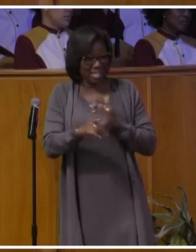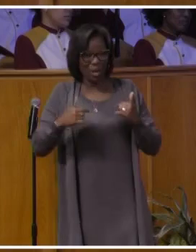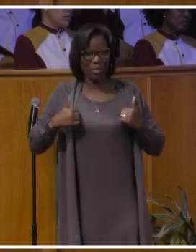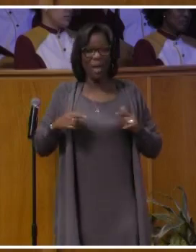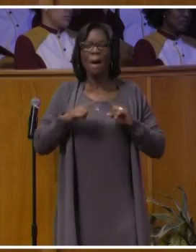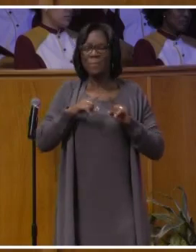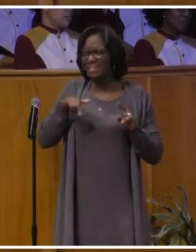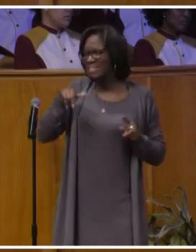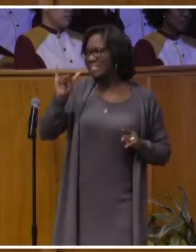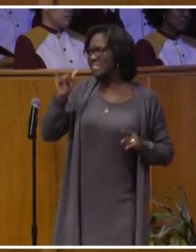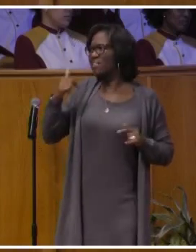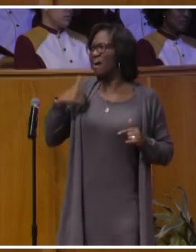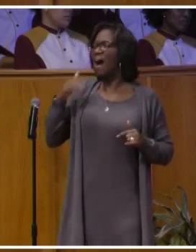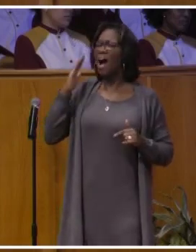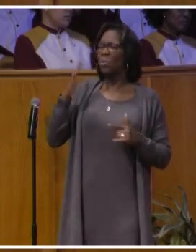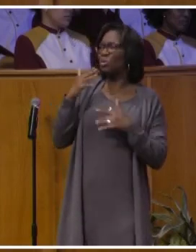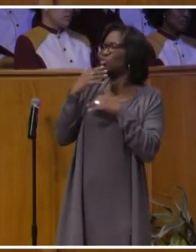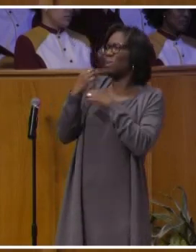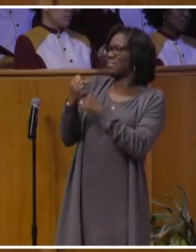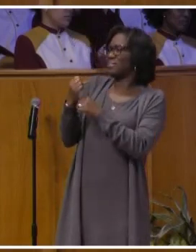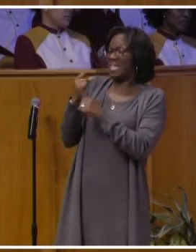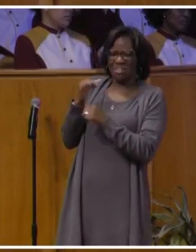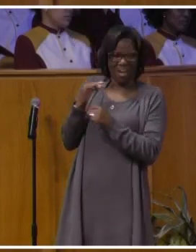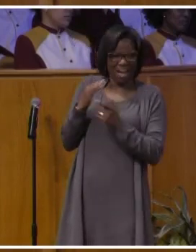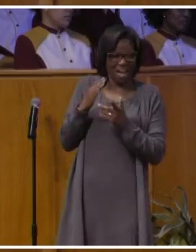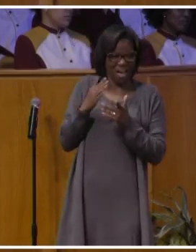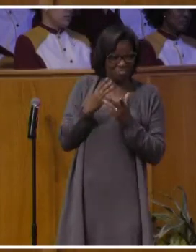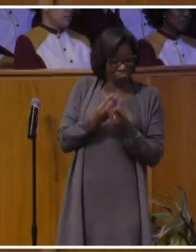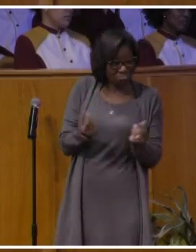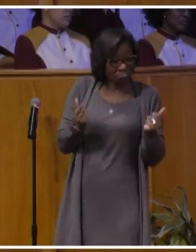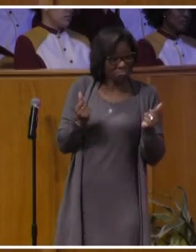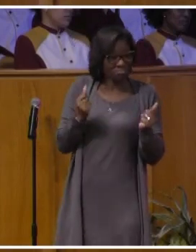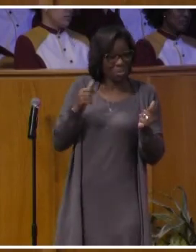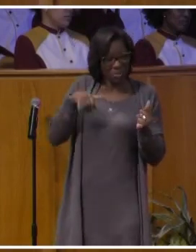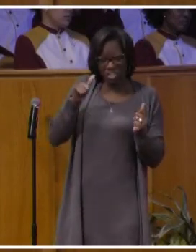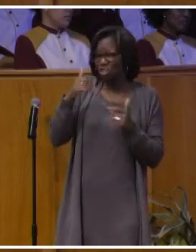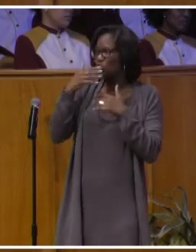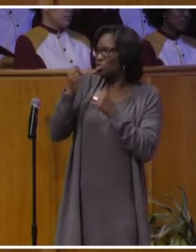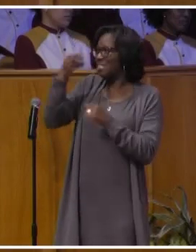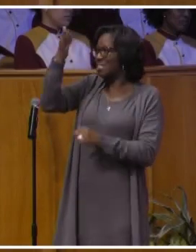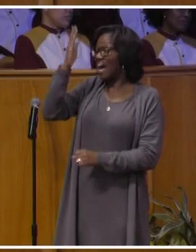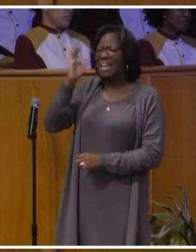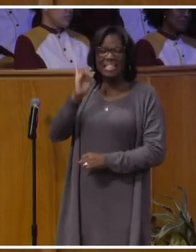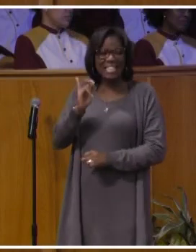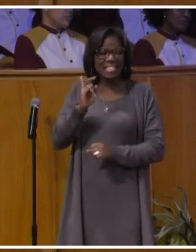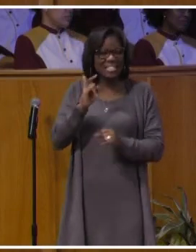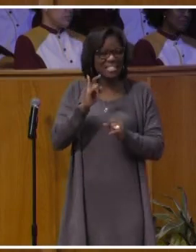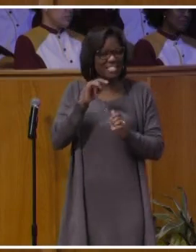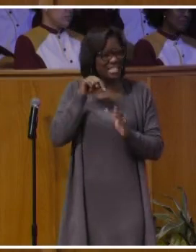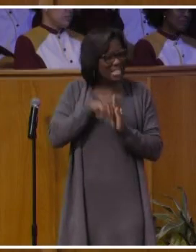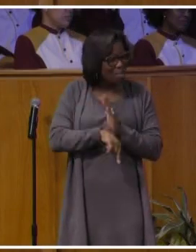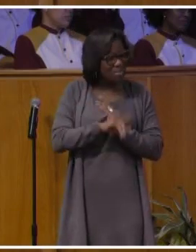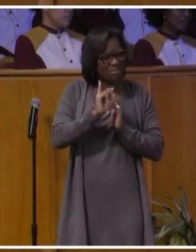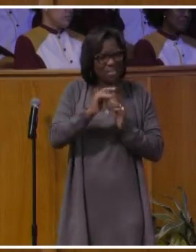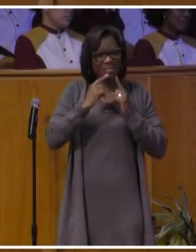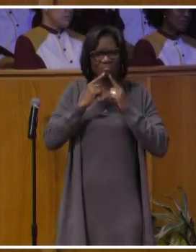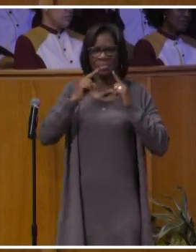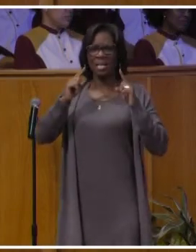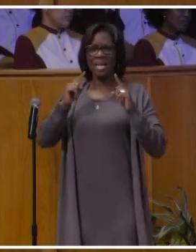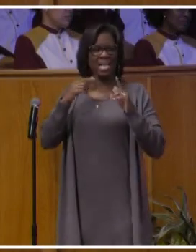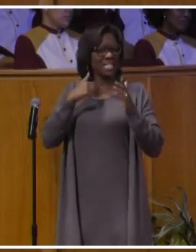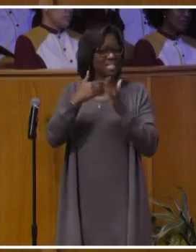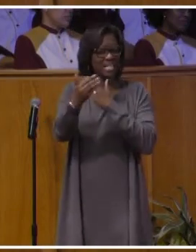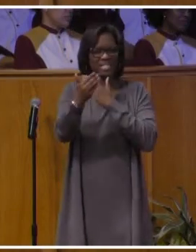yet will I trust God. I want you to hear the depth of this declaration, that no